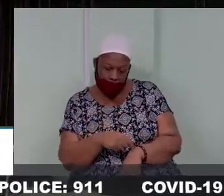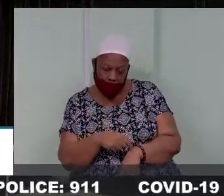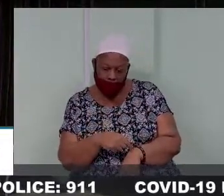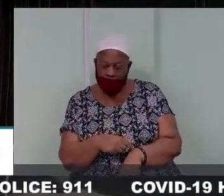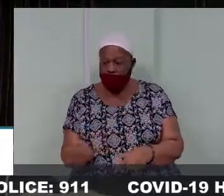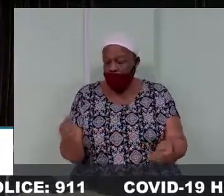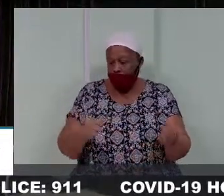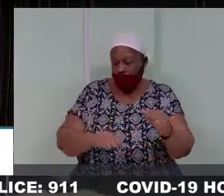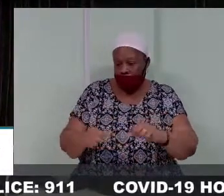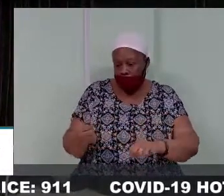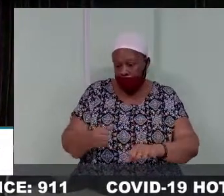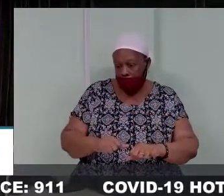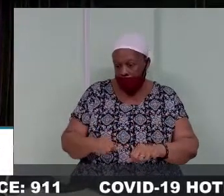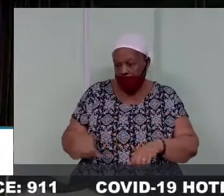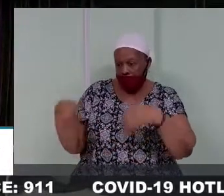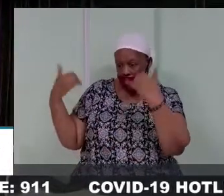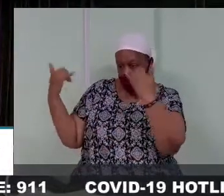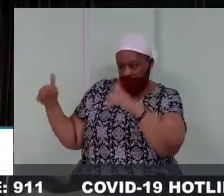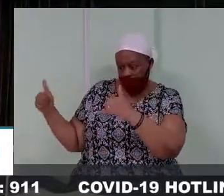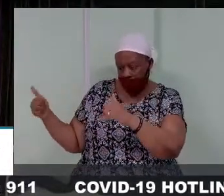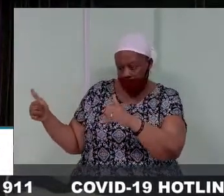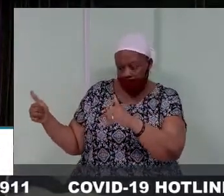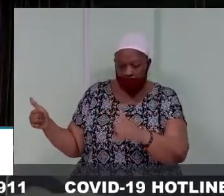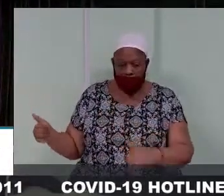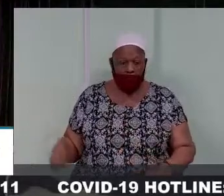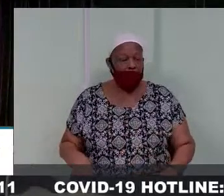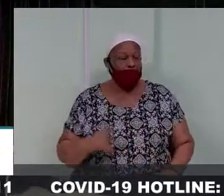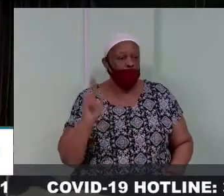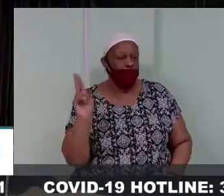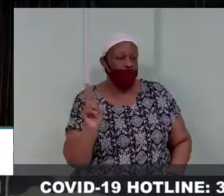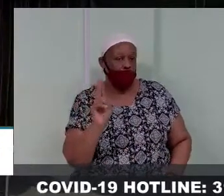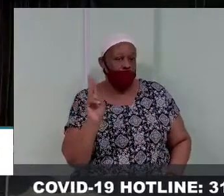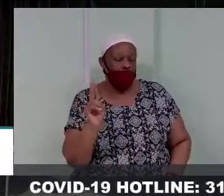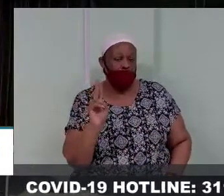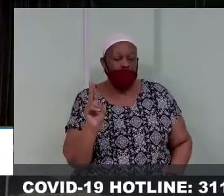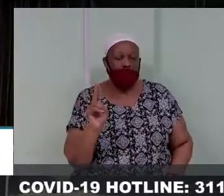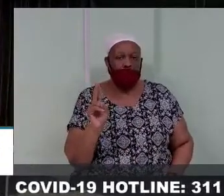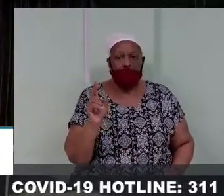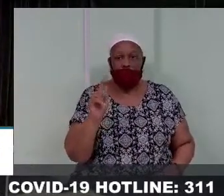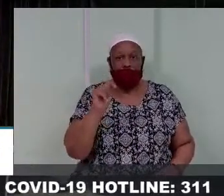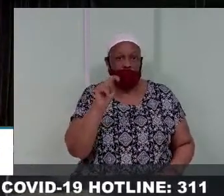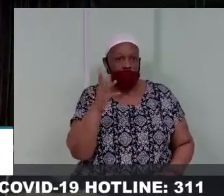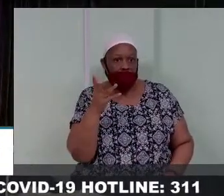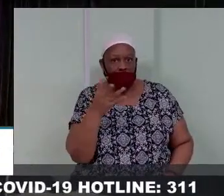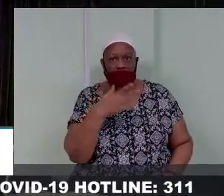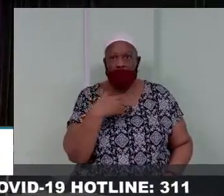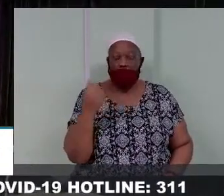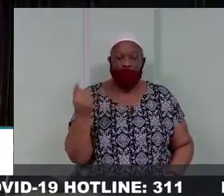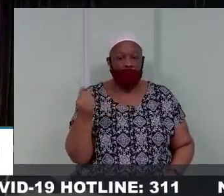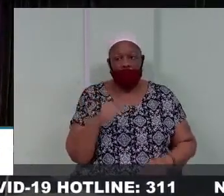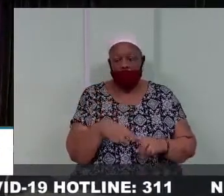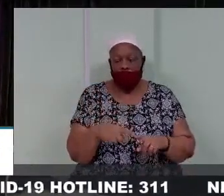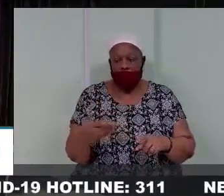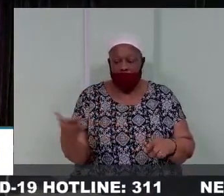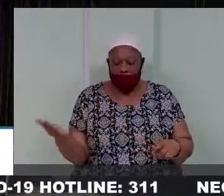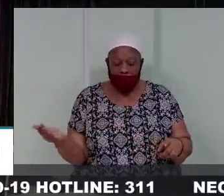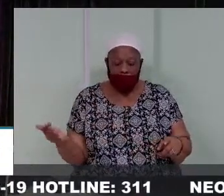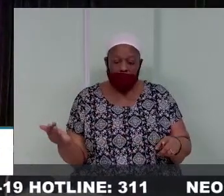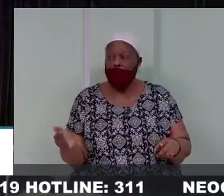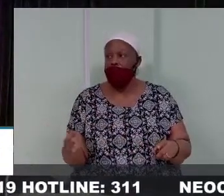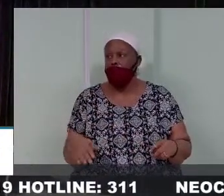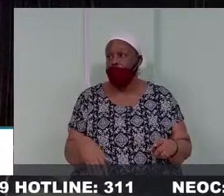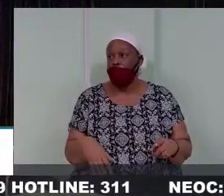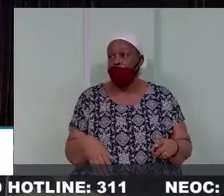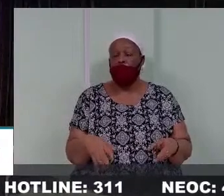science, dramatic play, the use of ICTs appropriate for the children's age, promoting acceptance